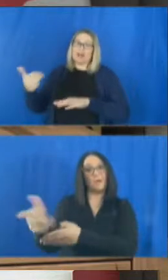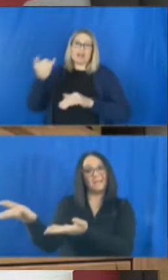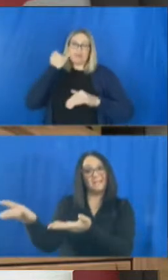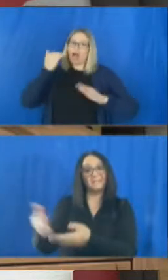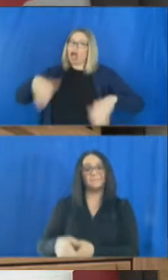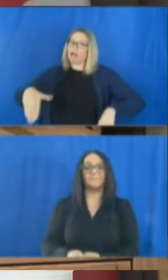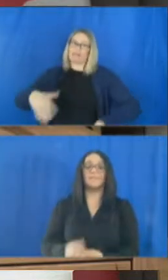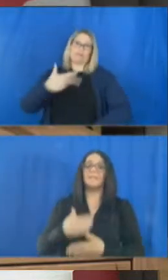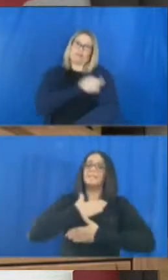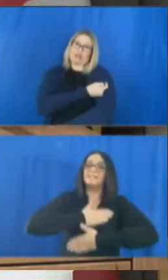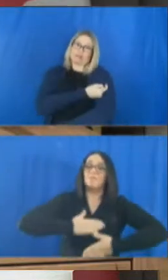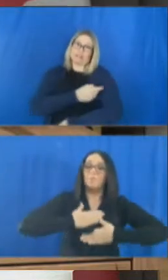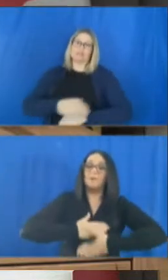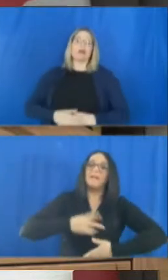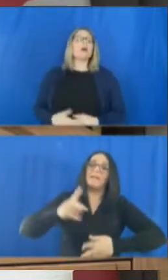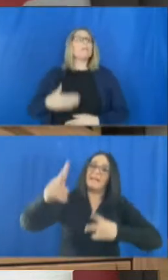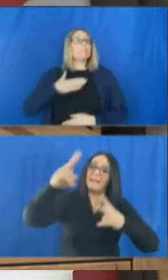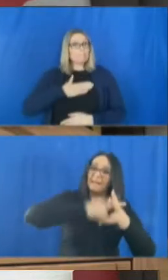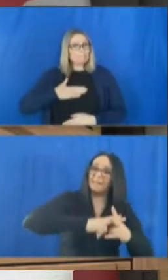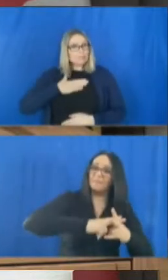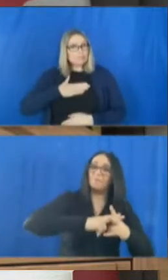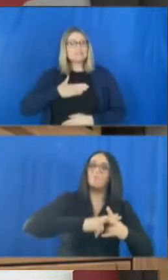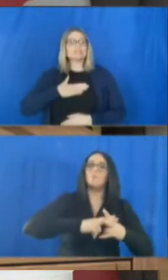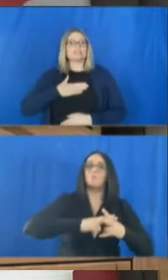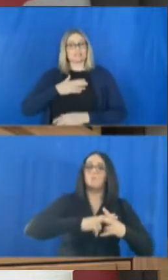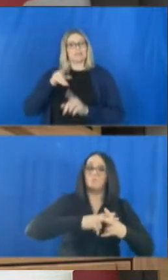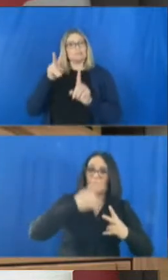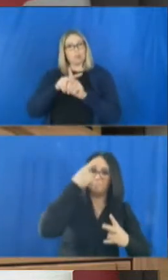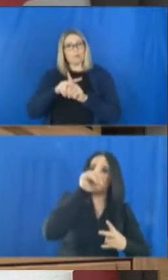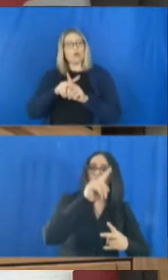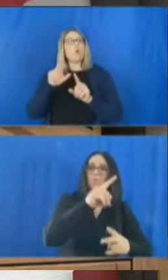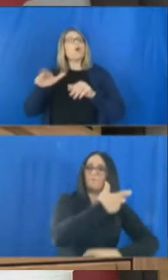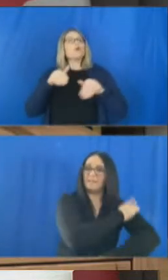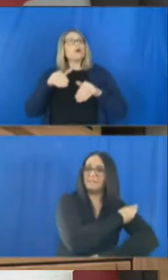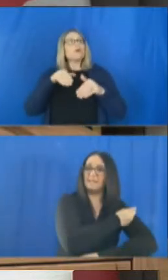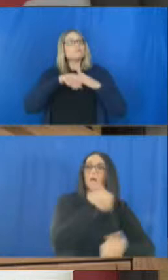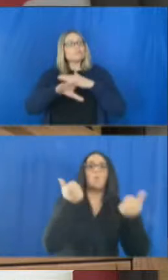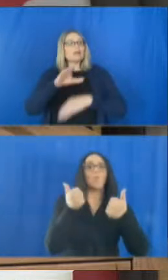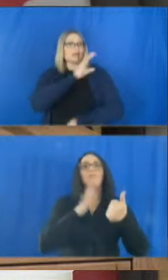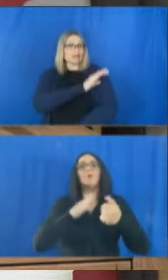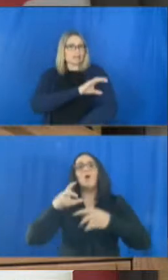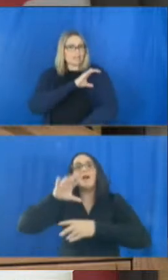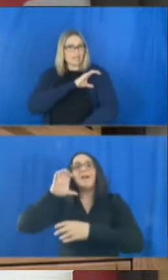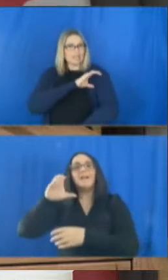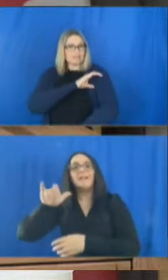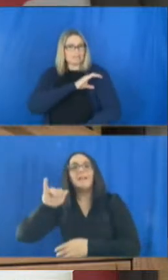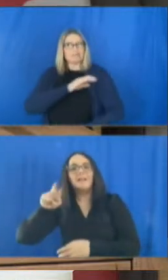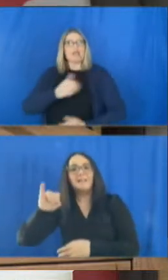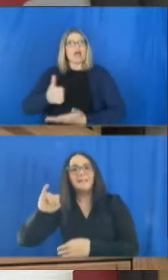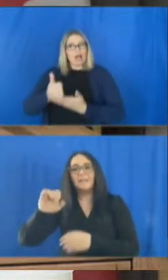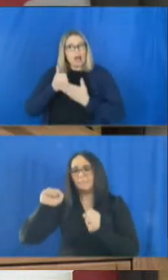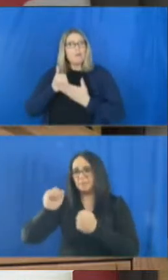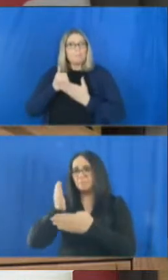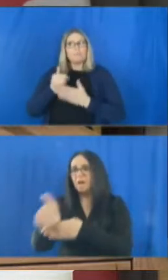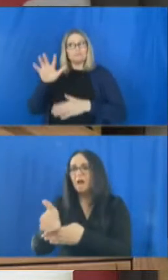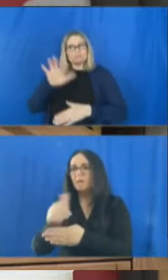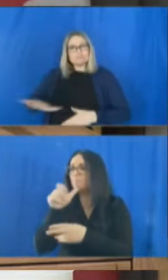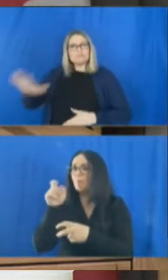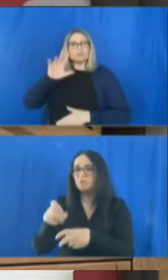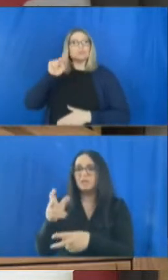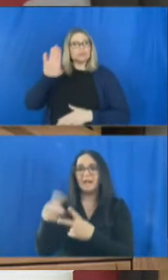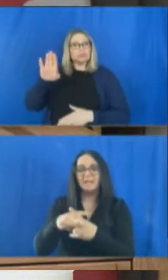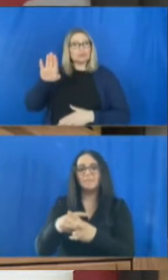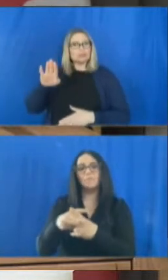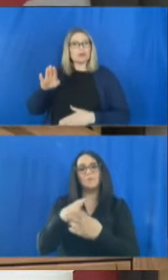province. We don't want to leave anyone behind. We want everyone to be part of the solution to bring New Brunswick back to a normal way of